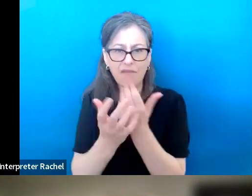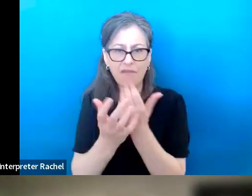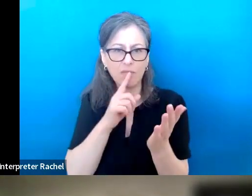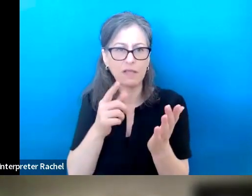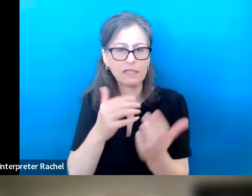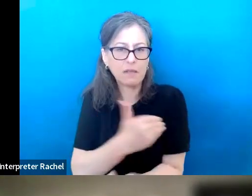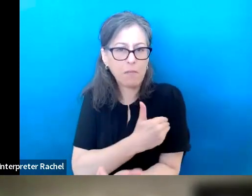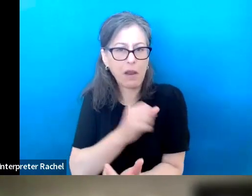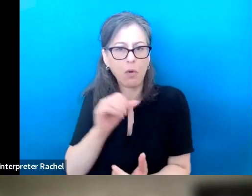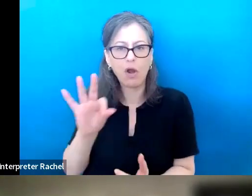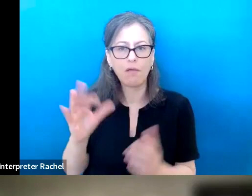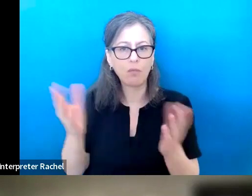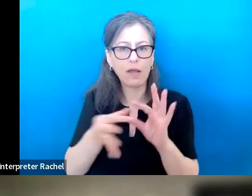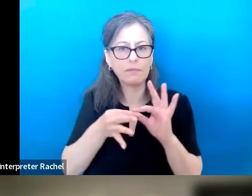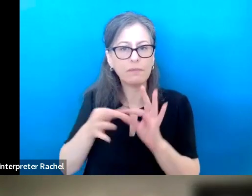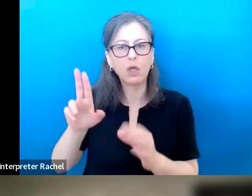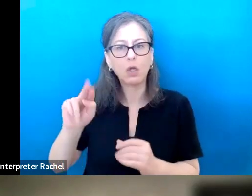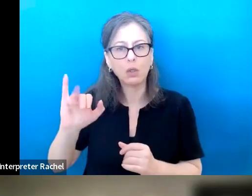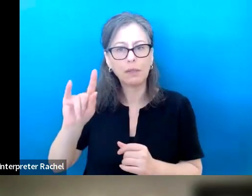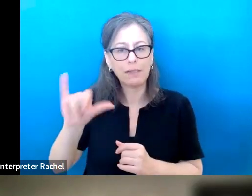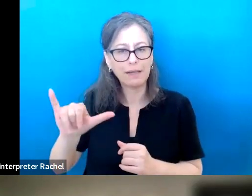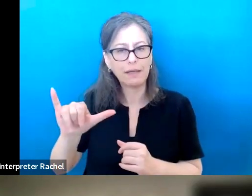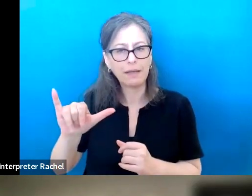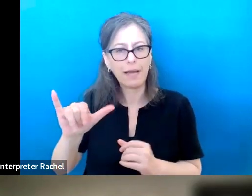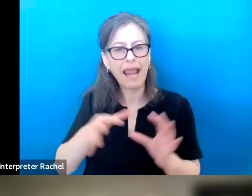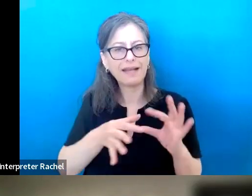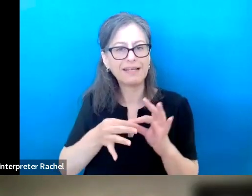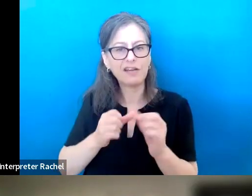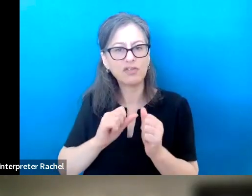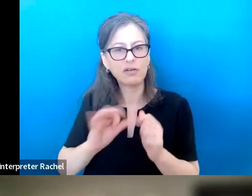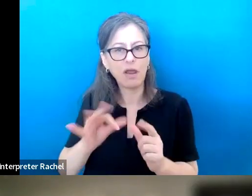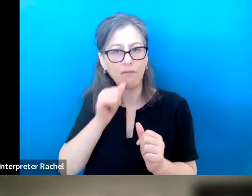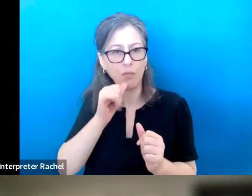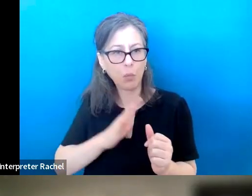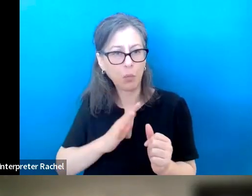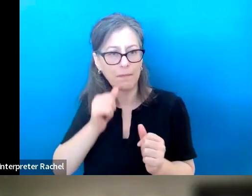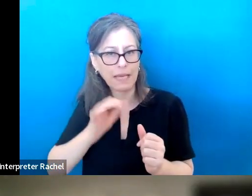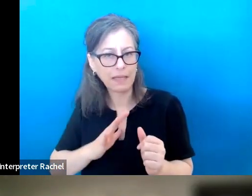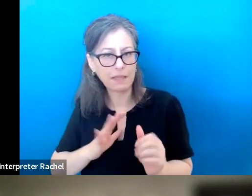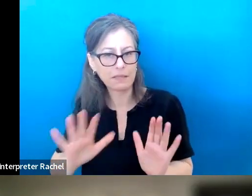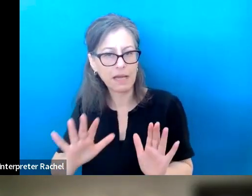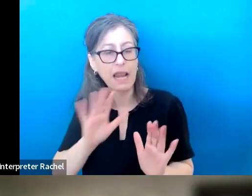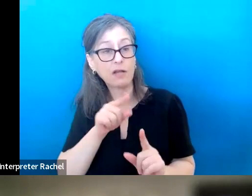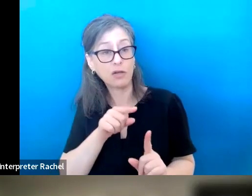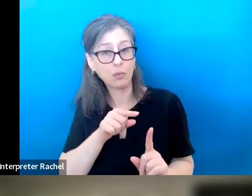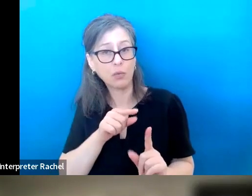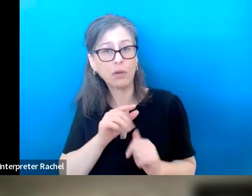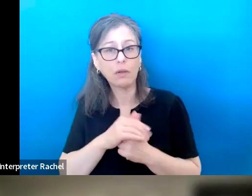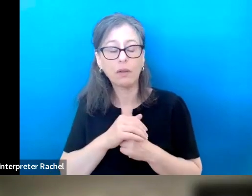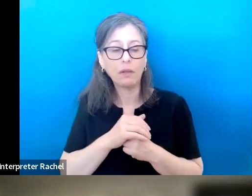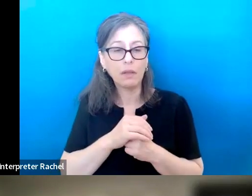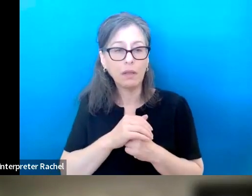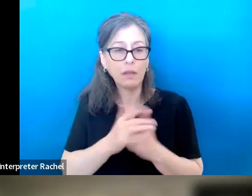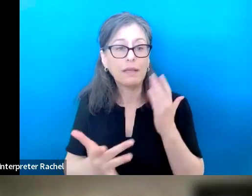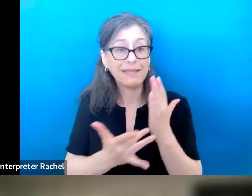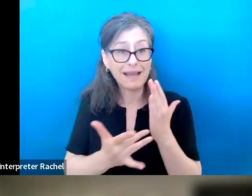power of unity and the connection with women. And also with you, you know, technically